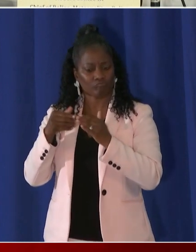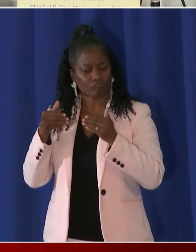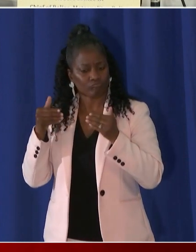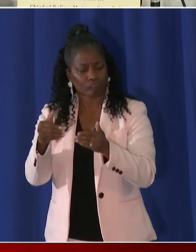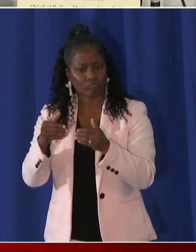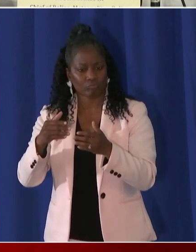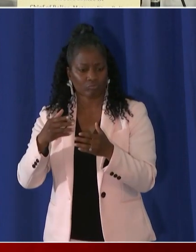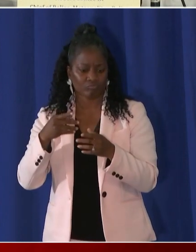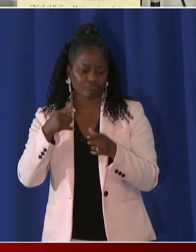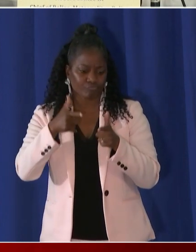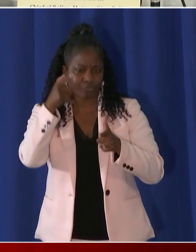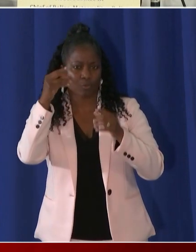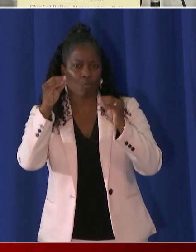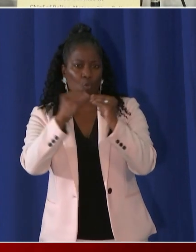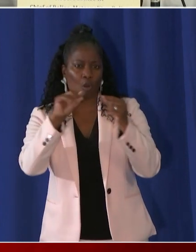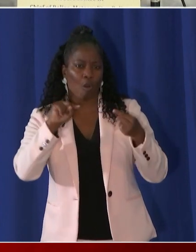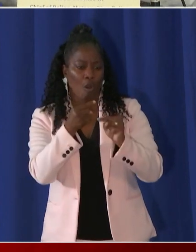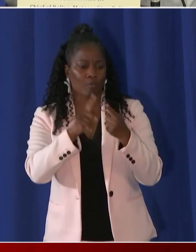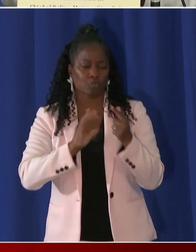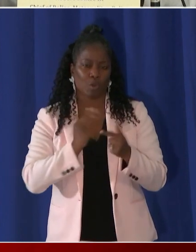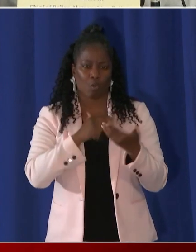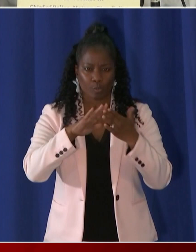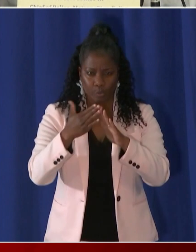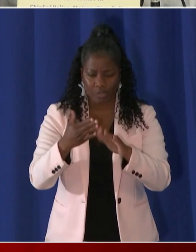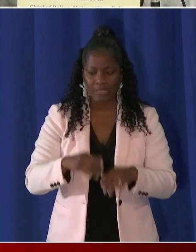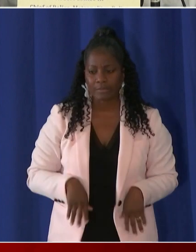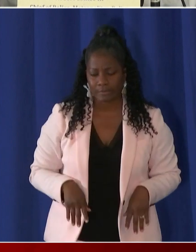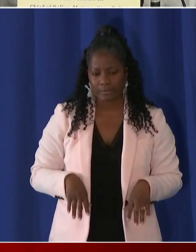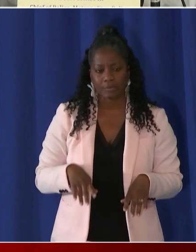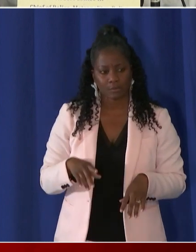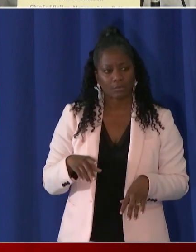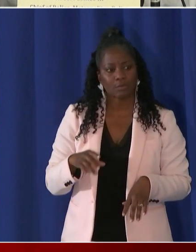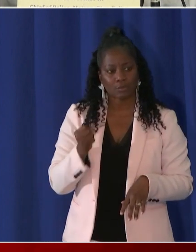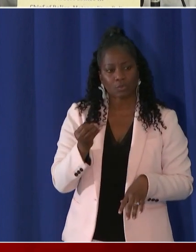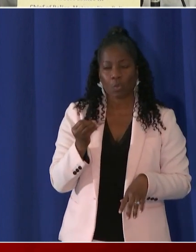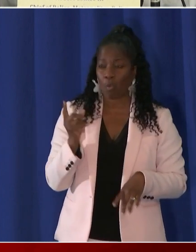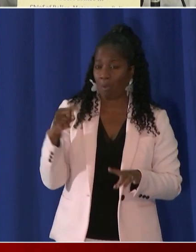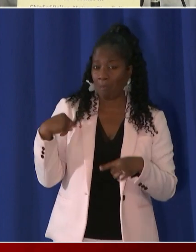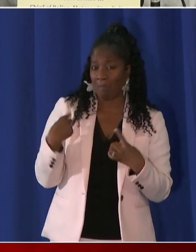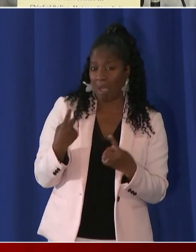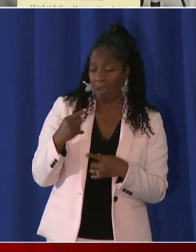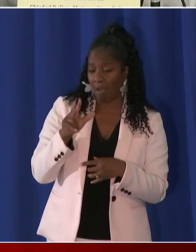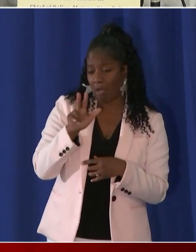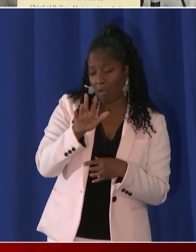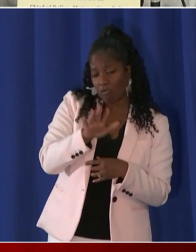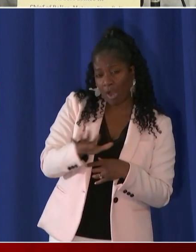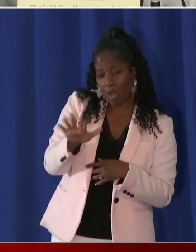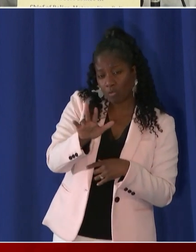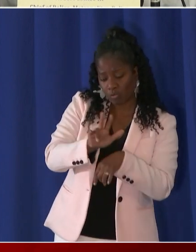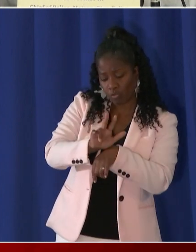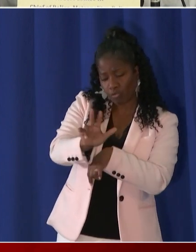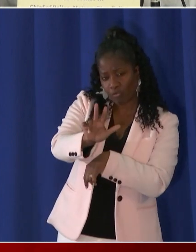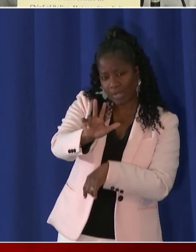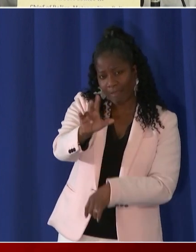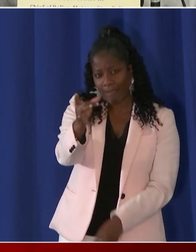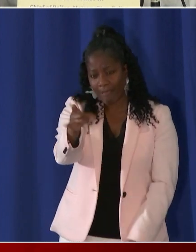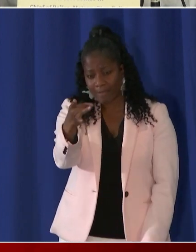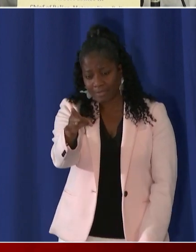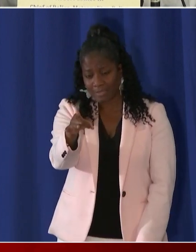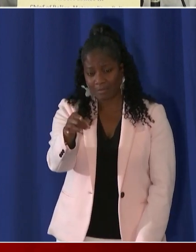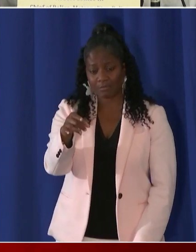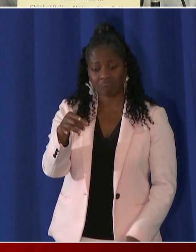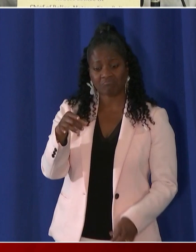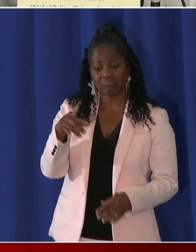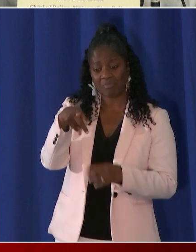members. Just as a brief recap for everyone, at about 3:18 p.m., this